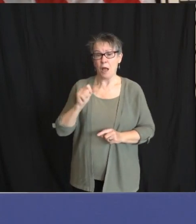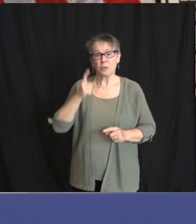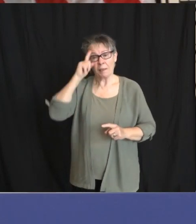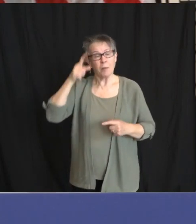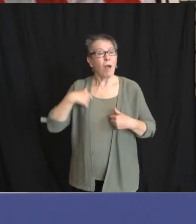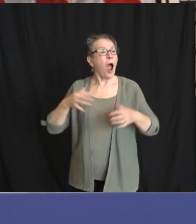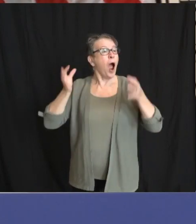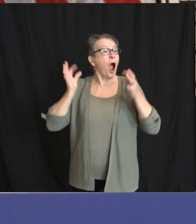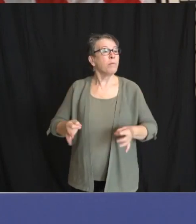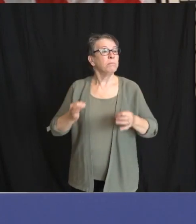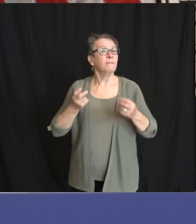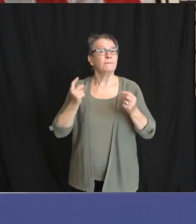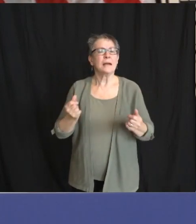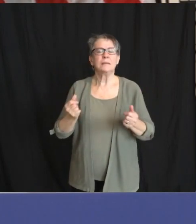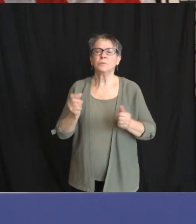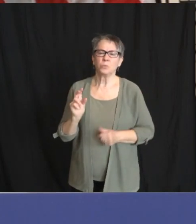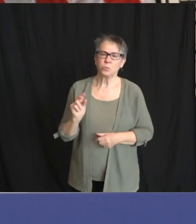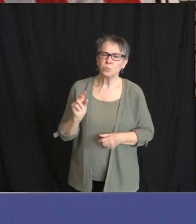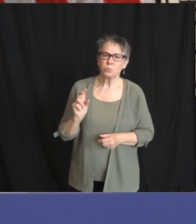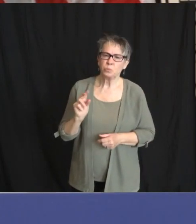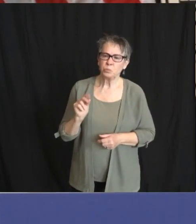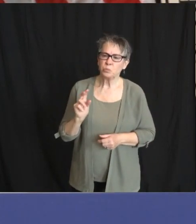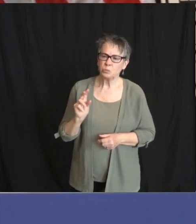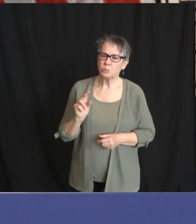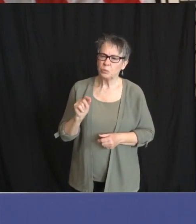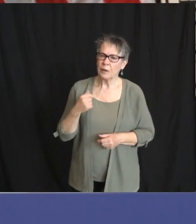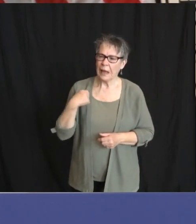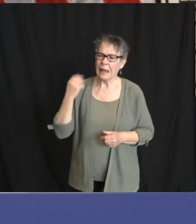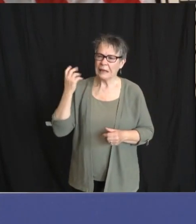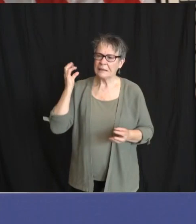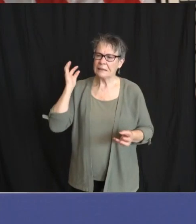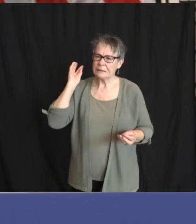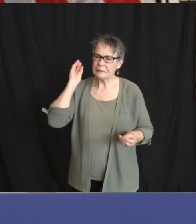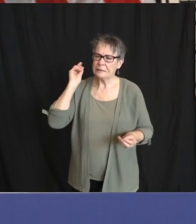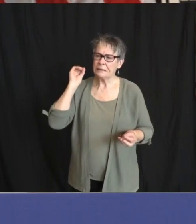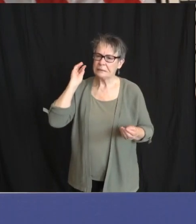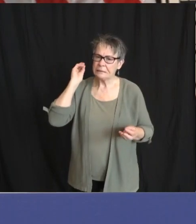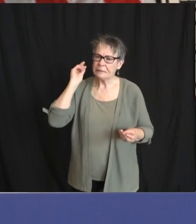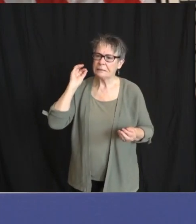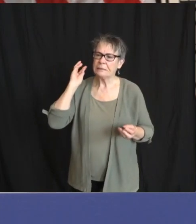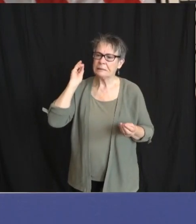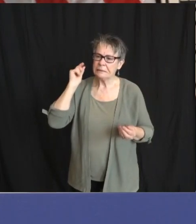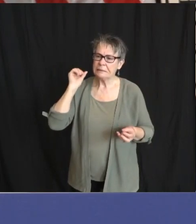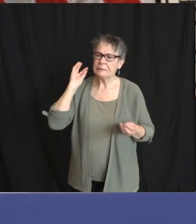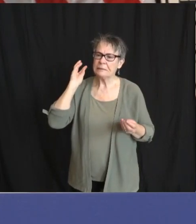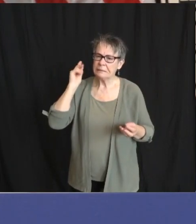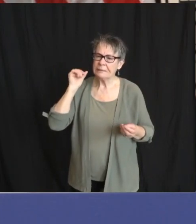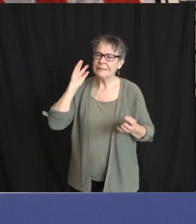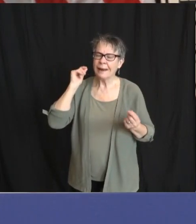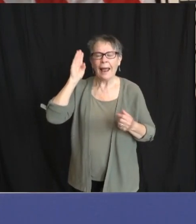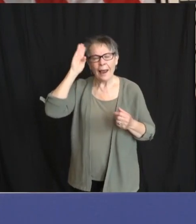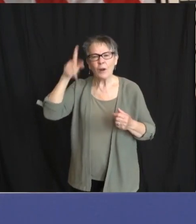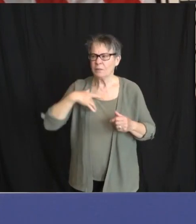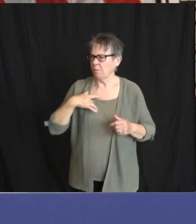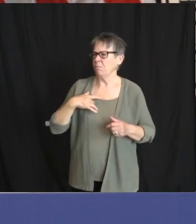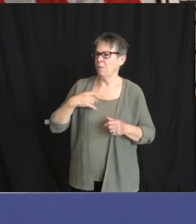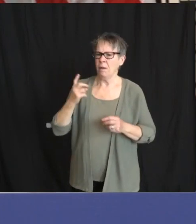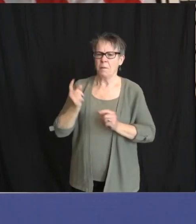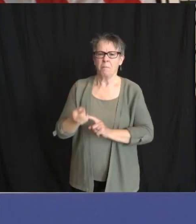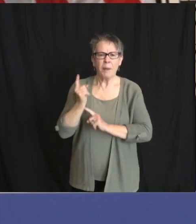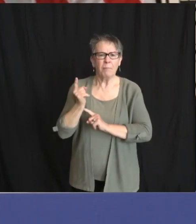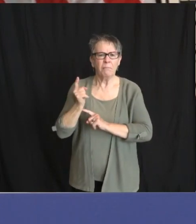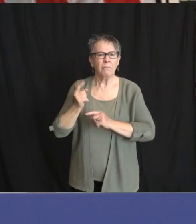it feels abrupt because yesterday we said they're closed and today we're saying, as of Saturday morning, by the way, that they'll be open.